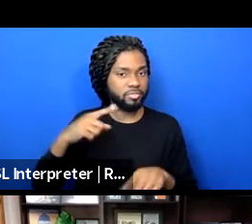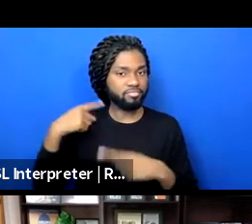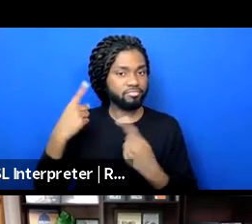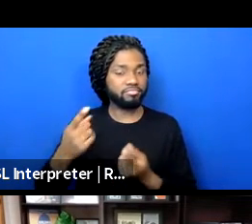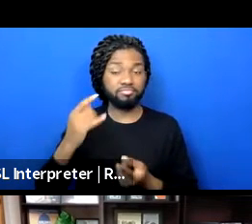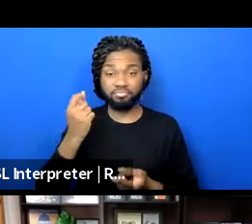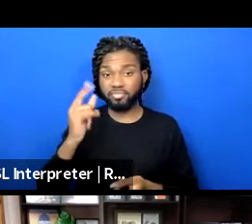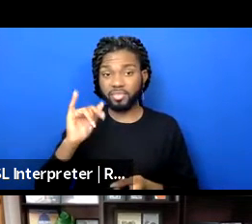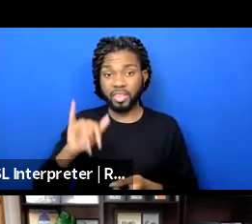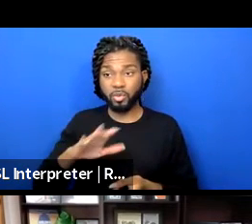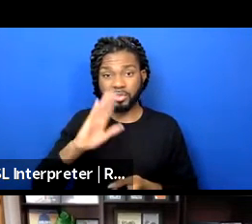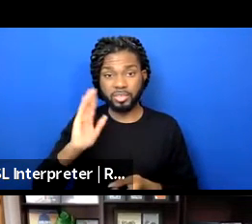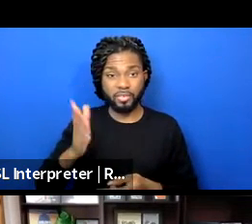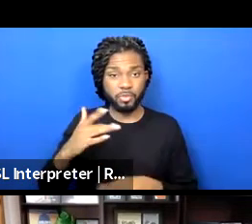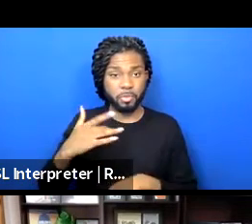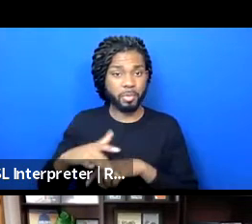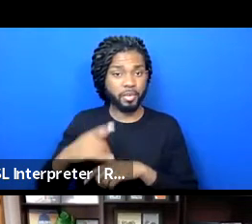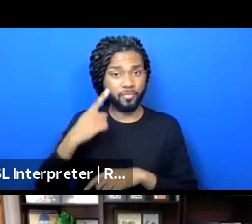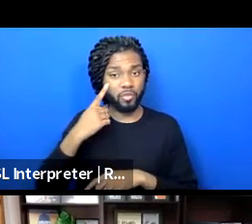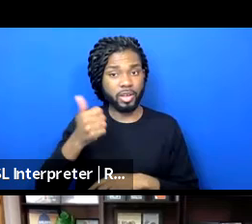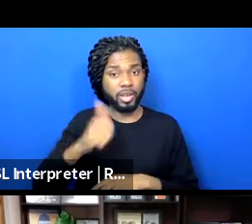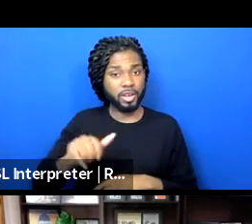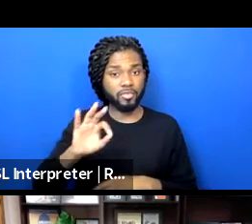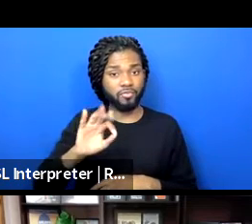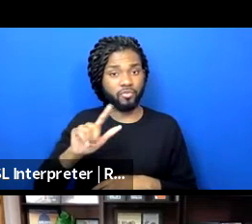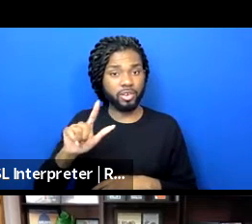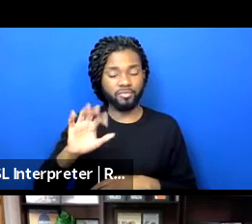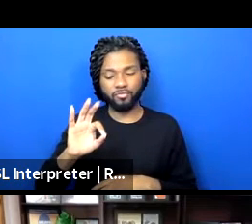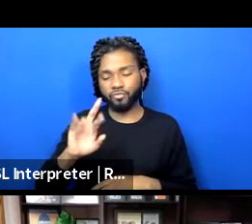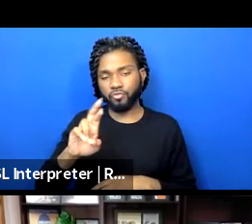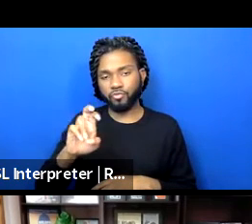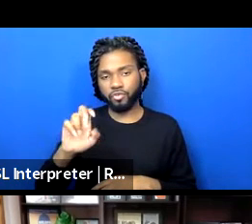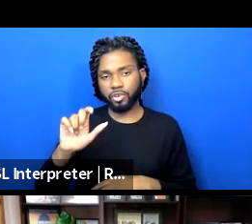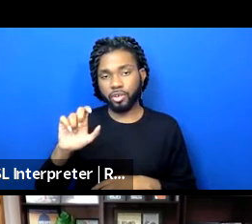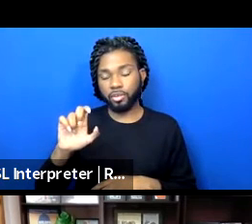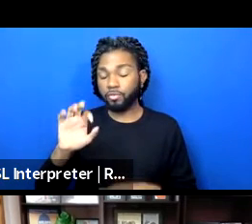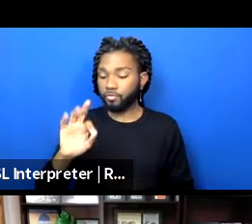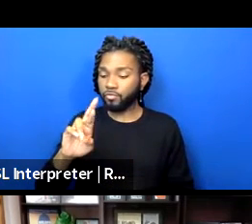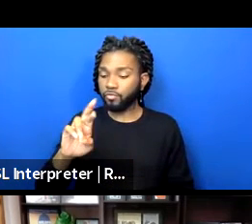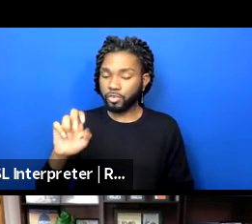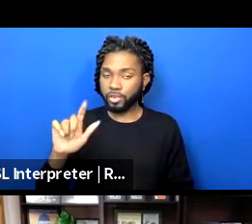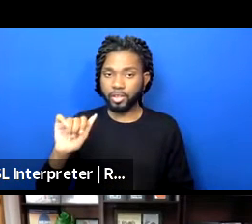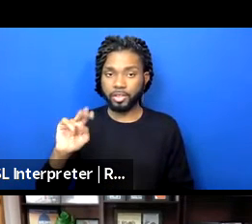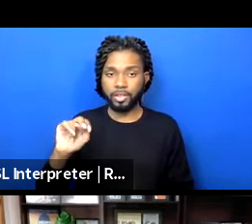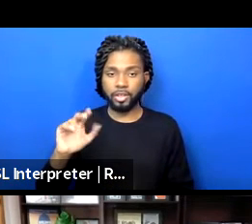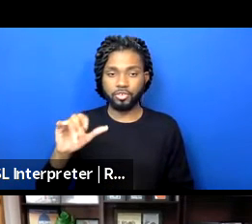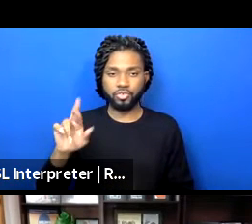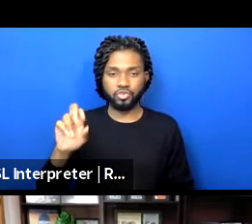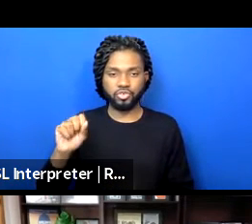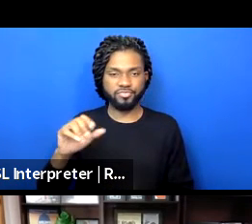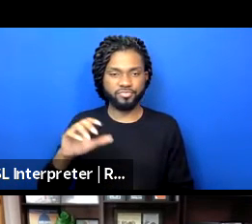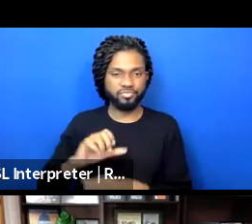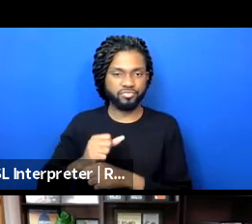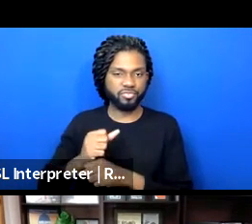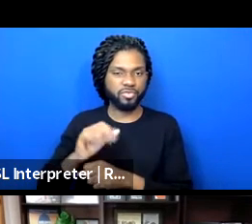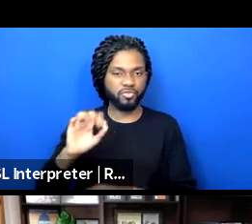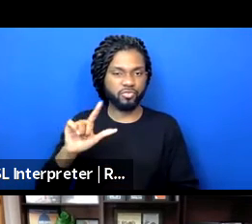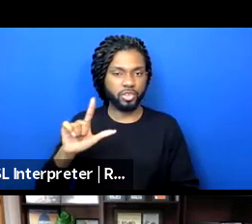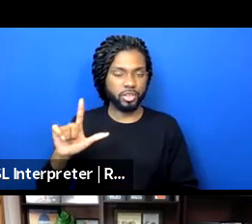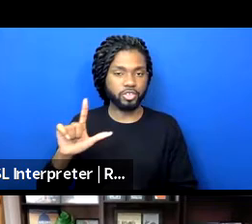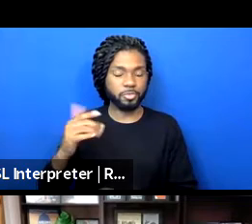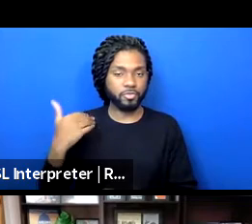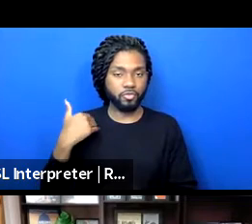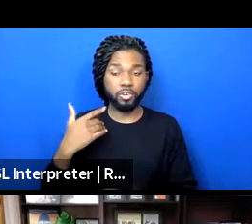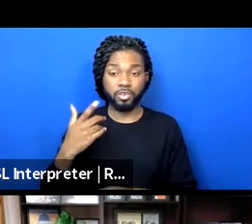never been available to freelancers before. I think we've shown more than ever before,